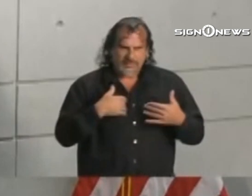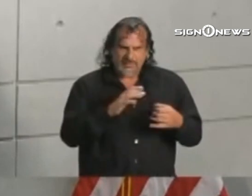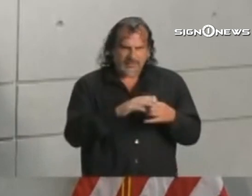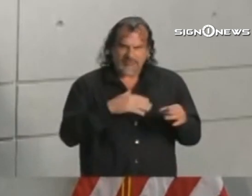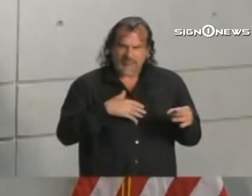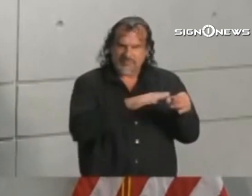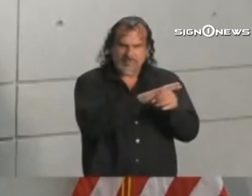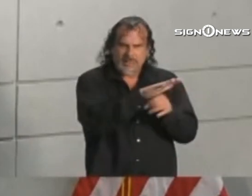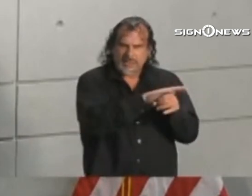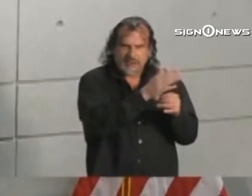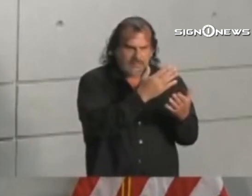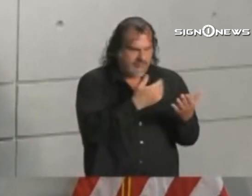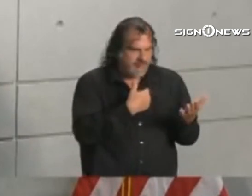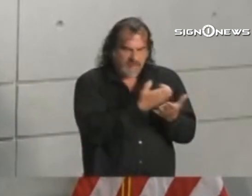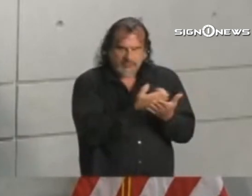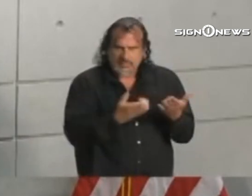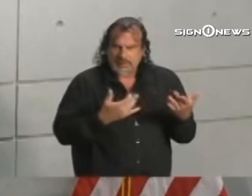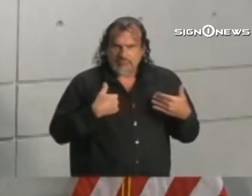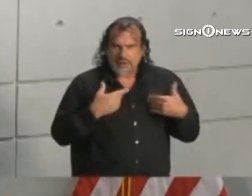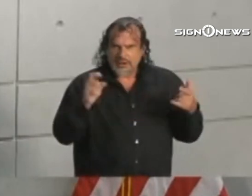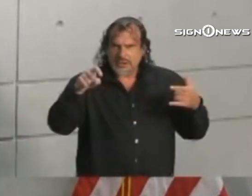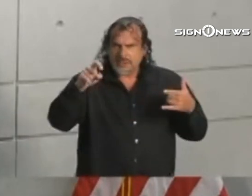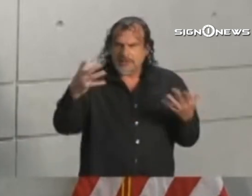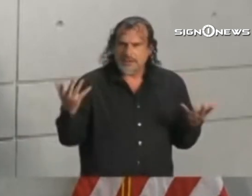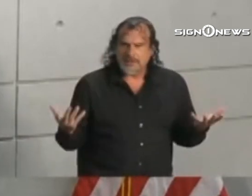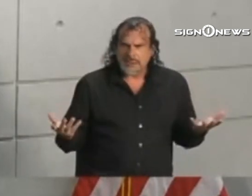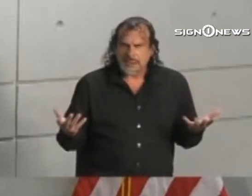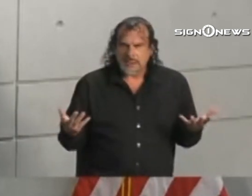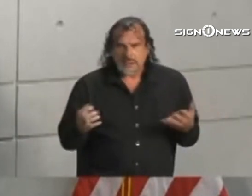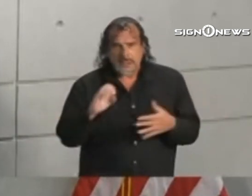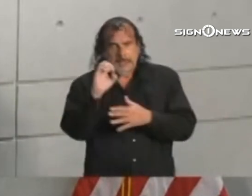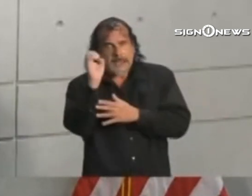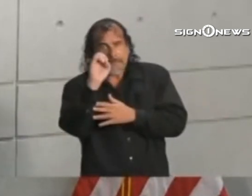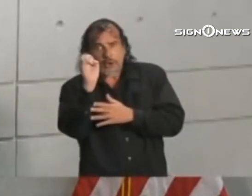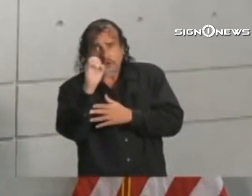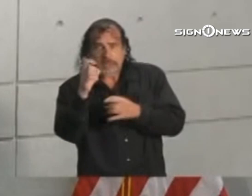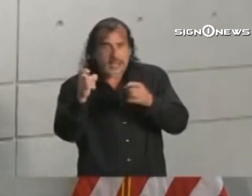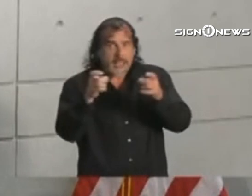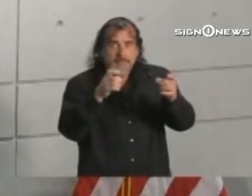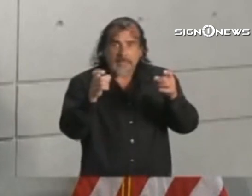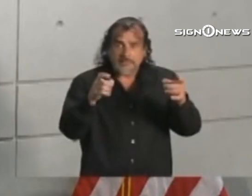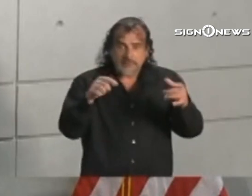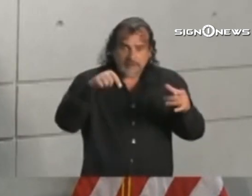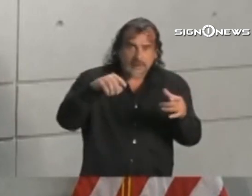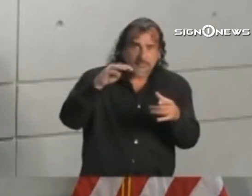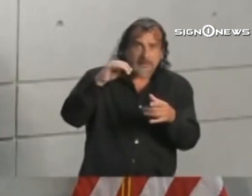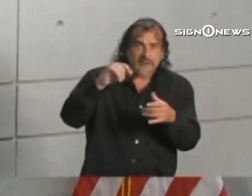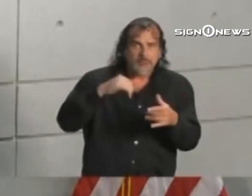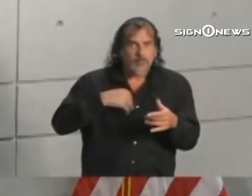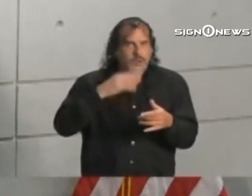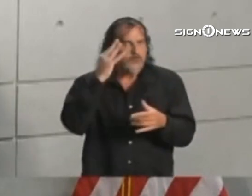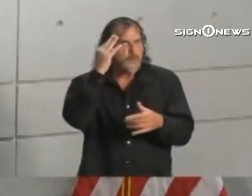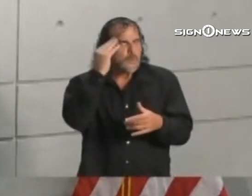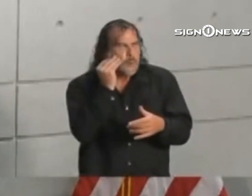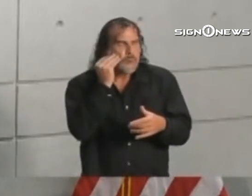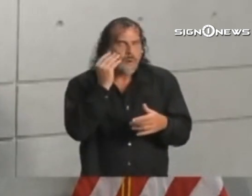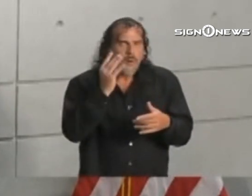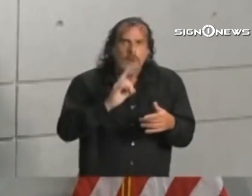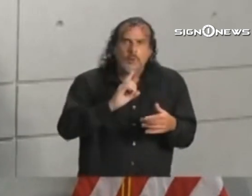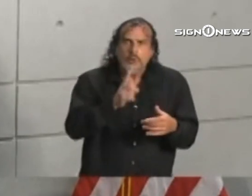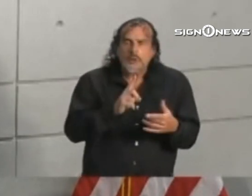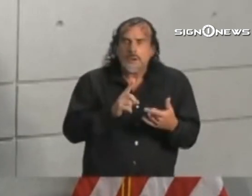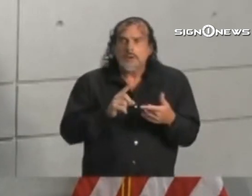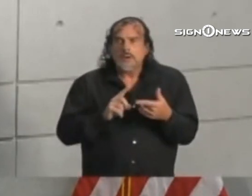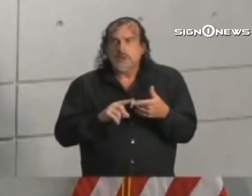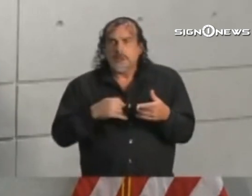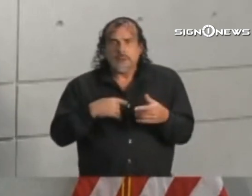resources available. One of the things about emergency management that we in Mississippi know better than most is if